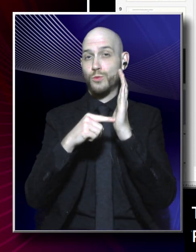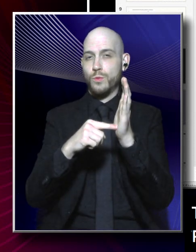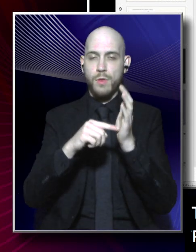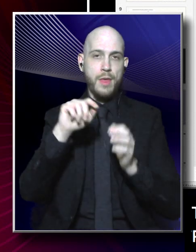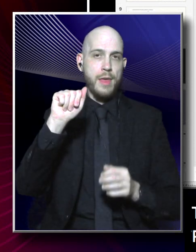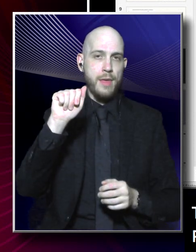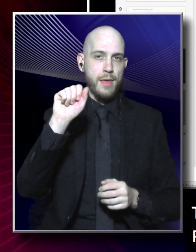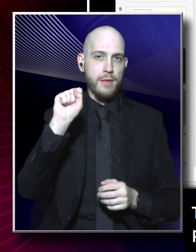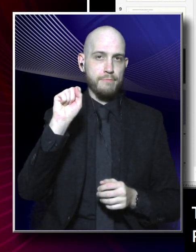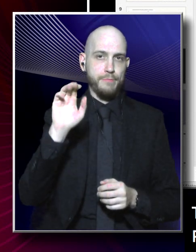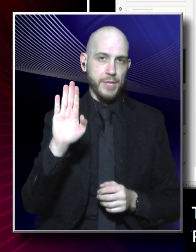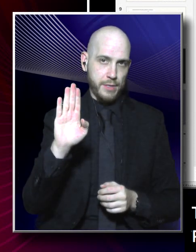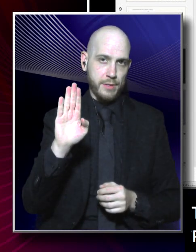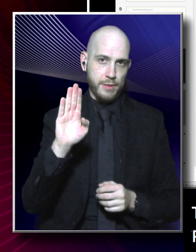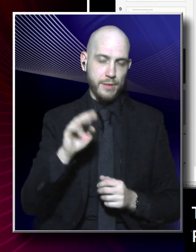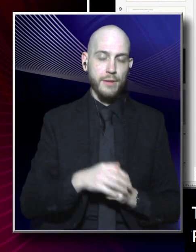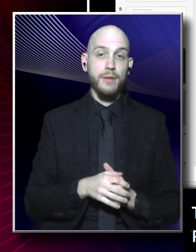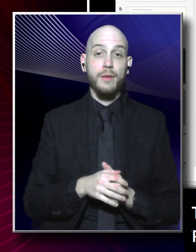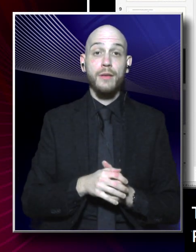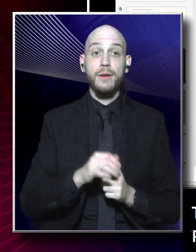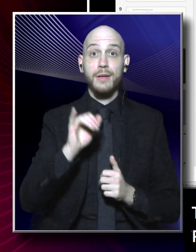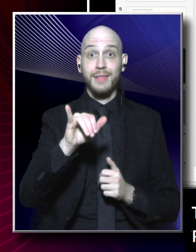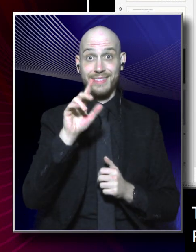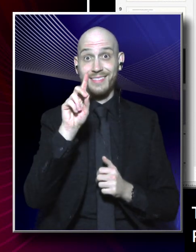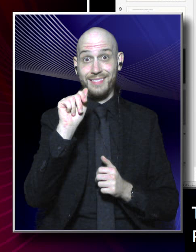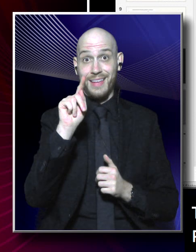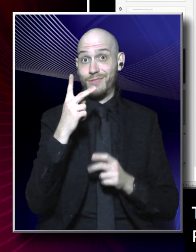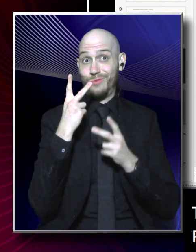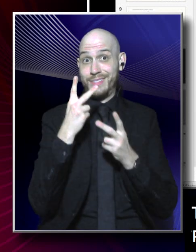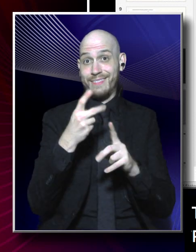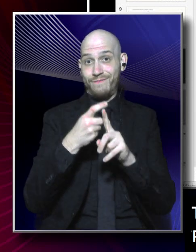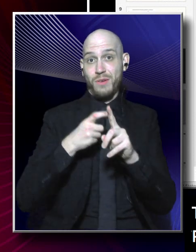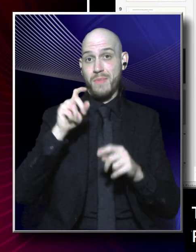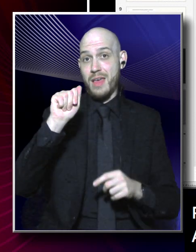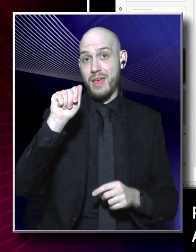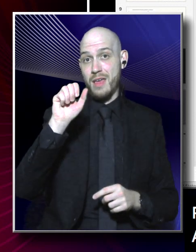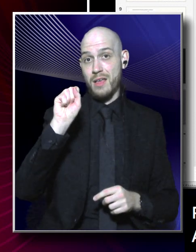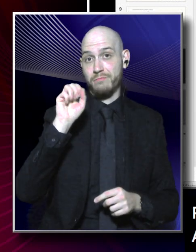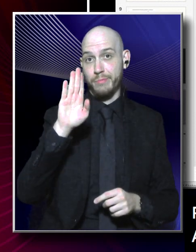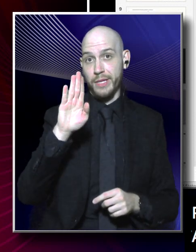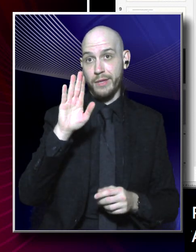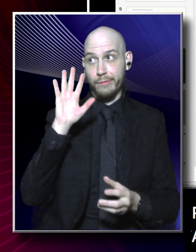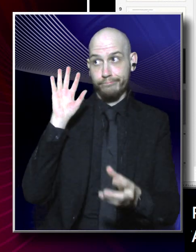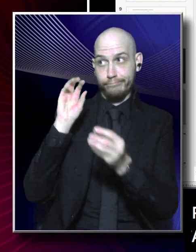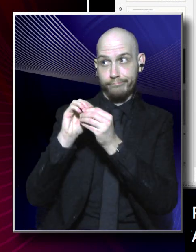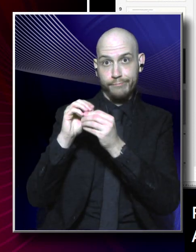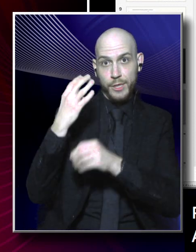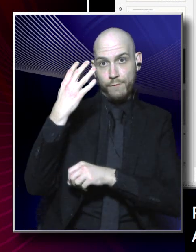data that you have is for ASB over a 4-year period,